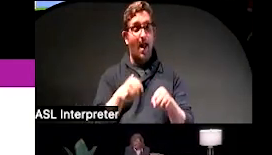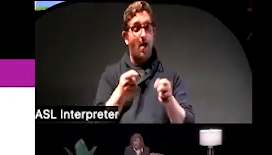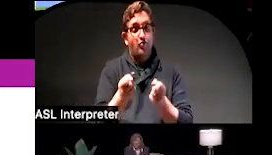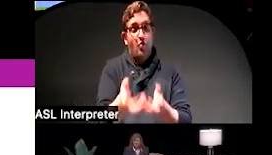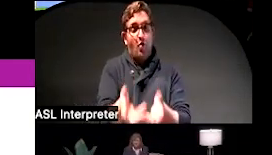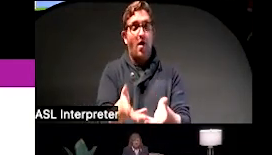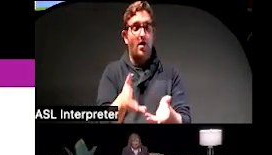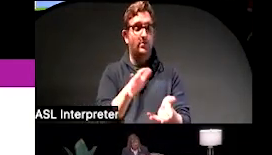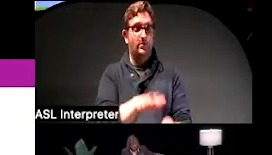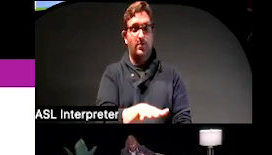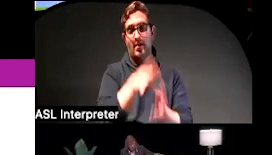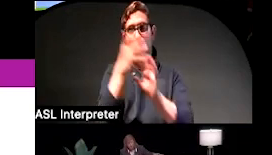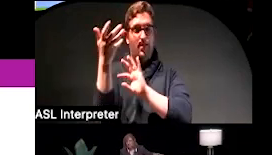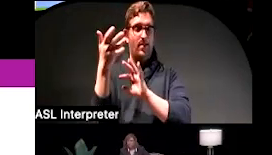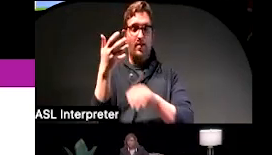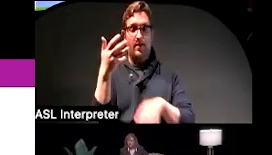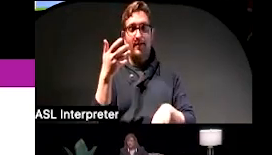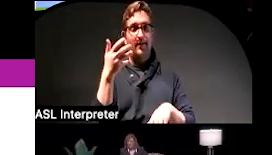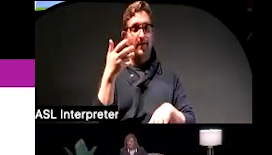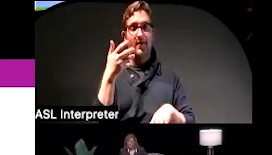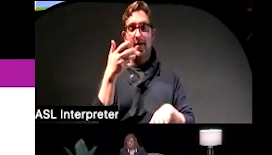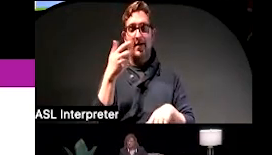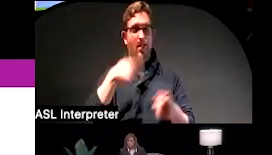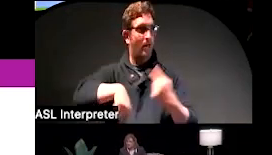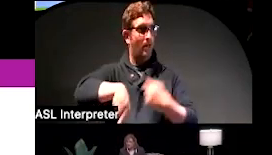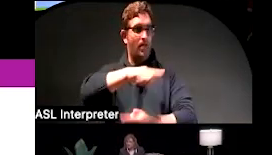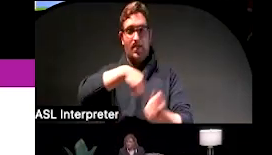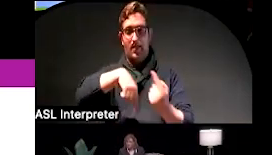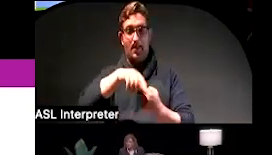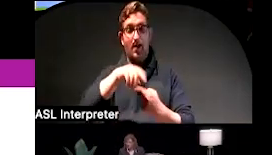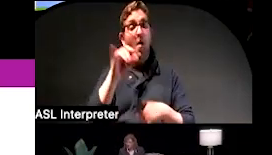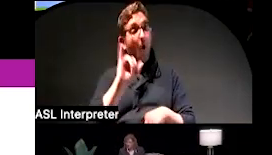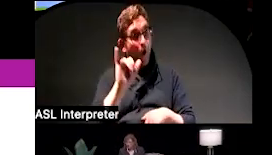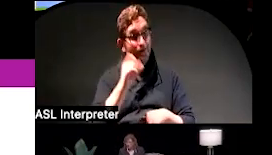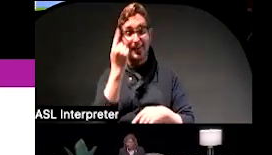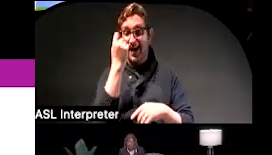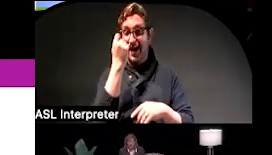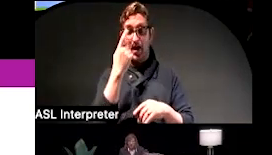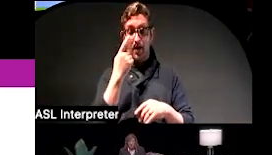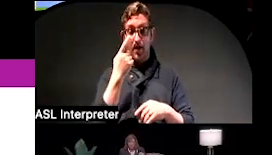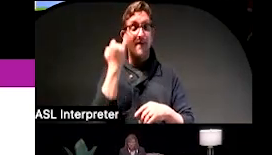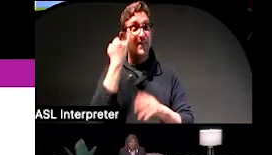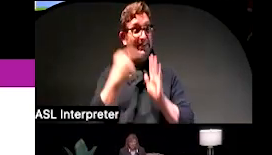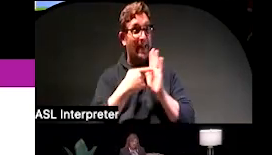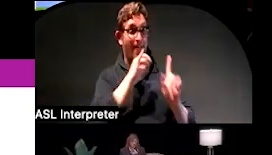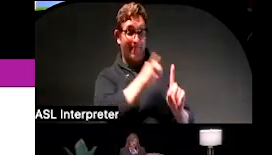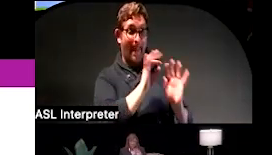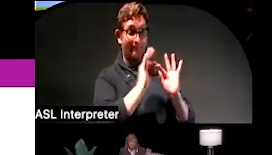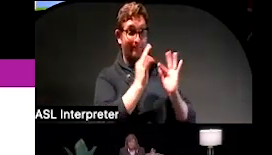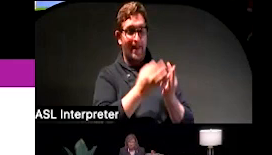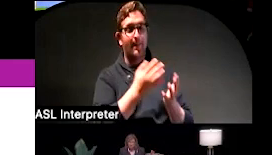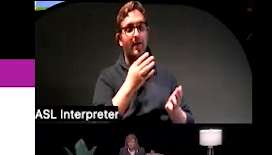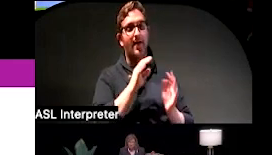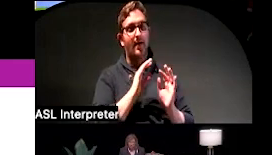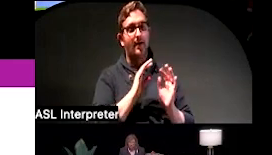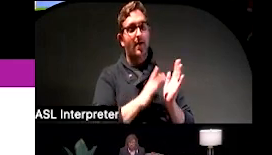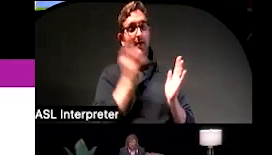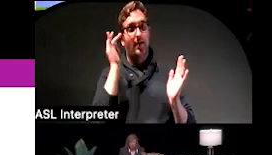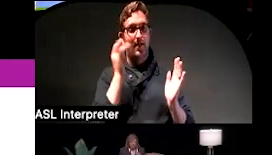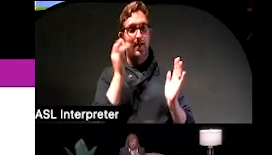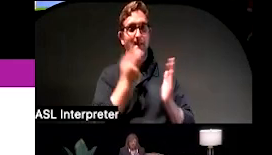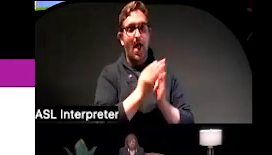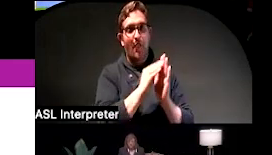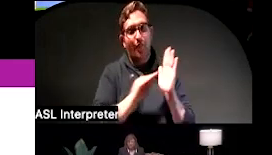chaos, not to mention the financial exploitation that happened in this family. I mention that because I've recently been dealing